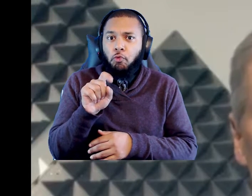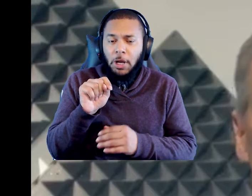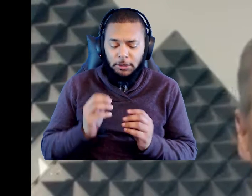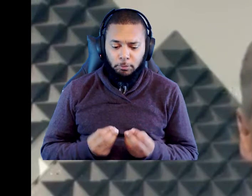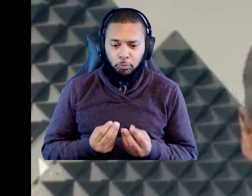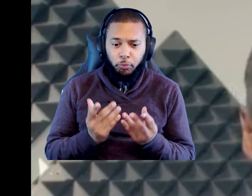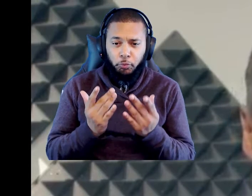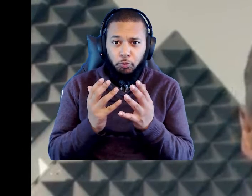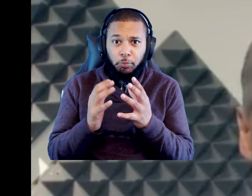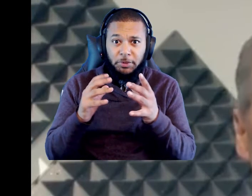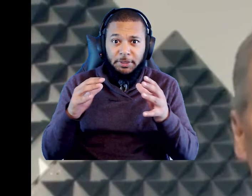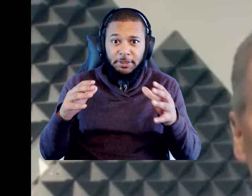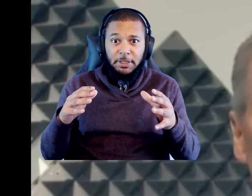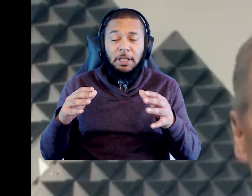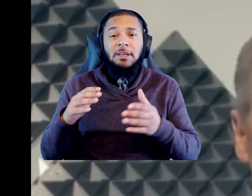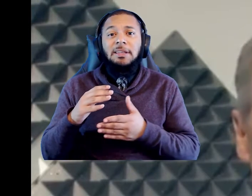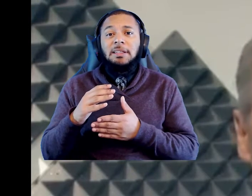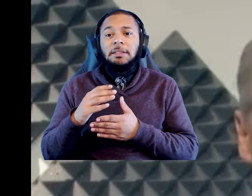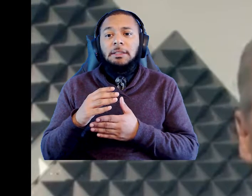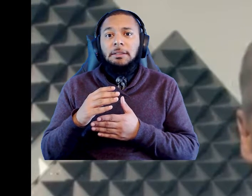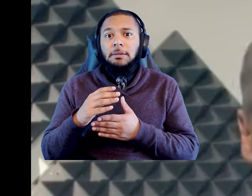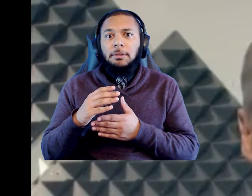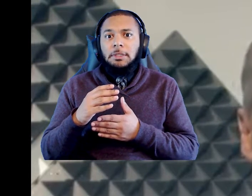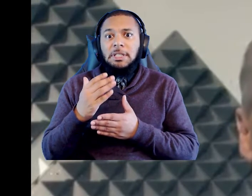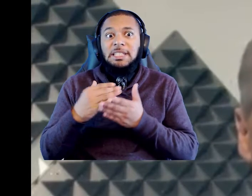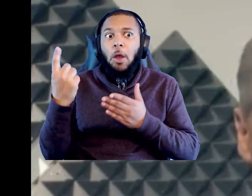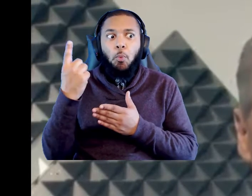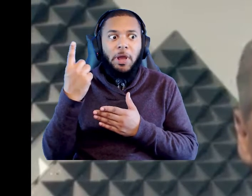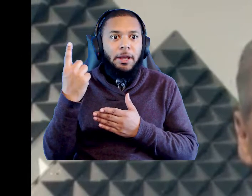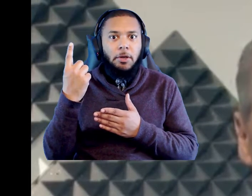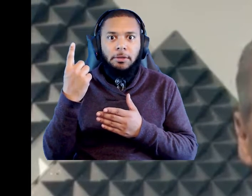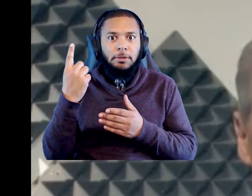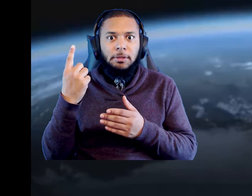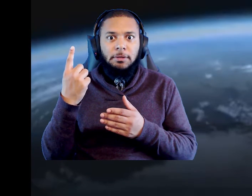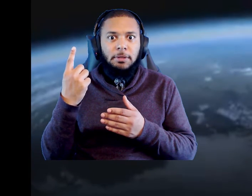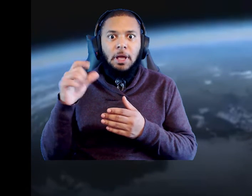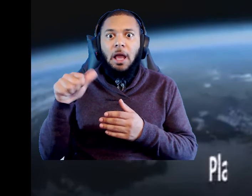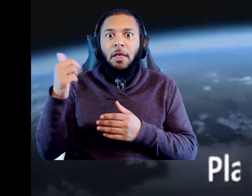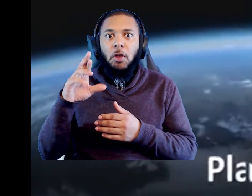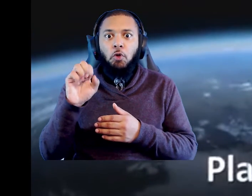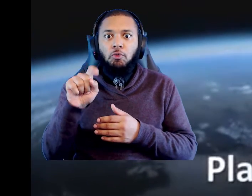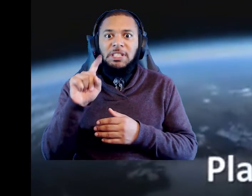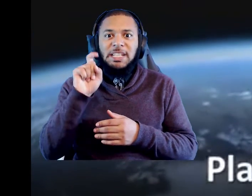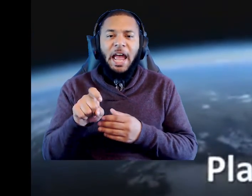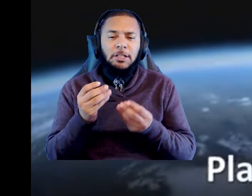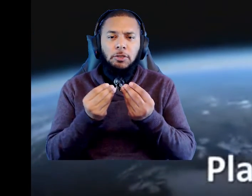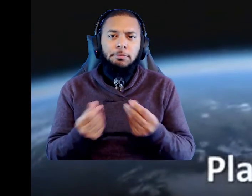formed, somewhere on the planet, crust must be disappearing.